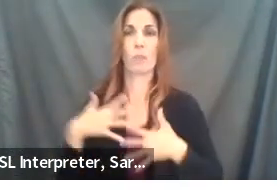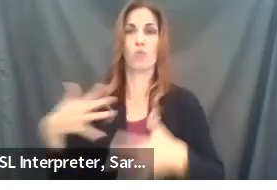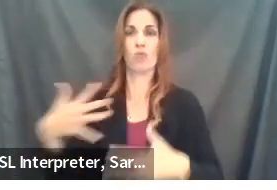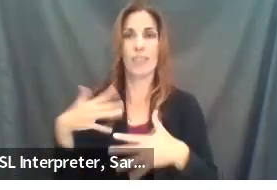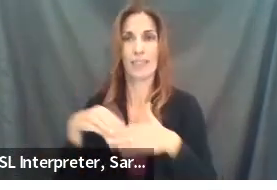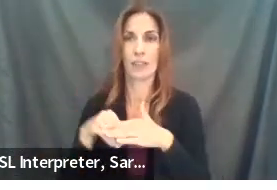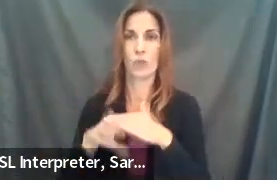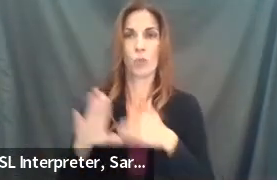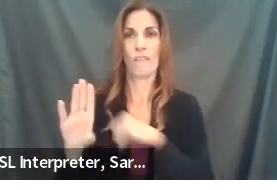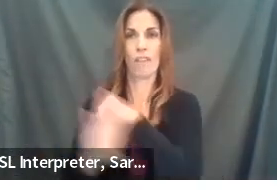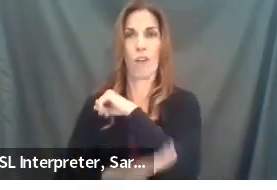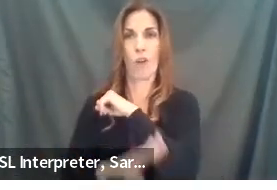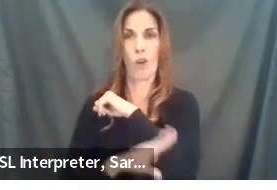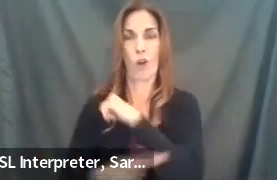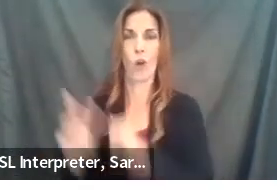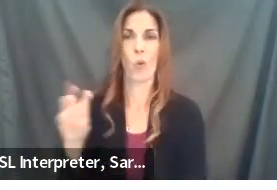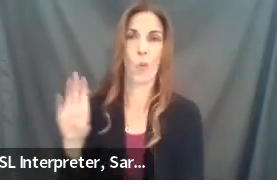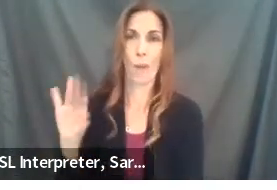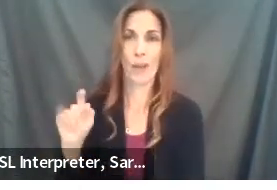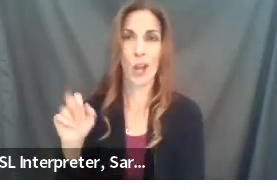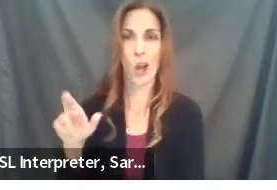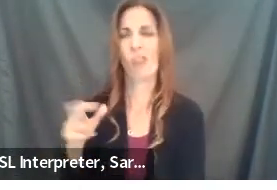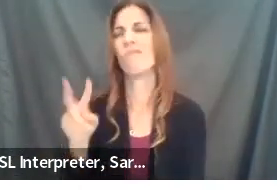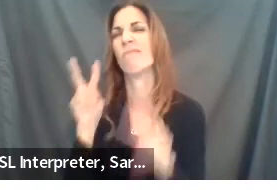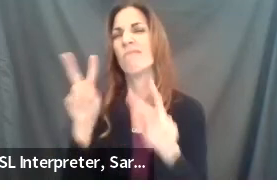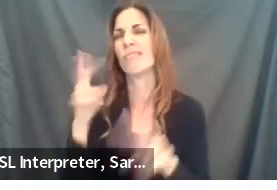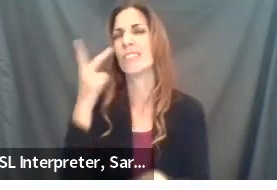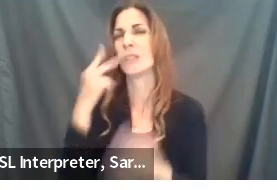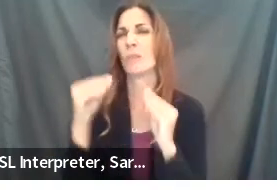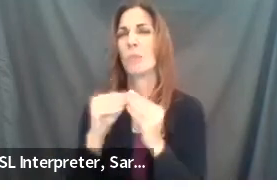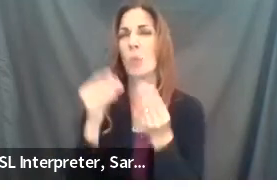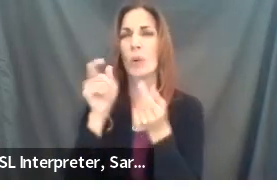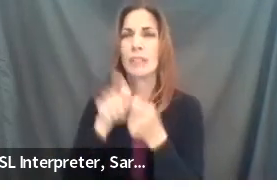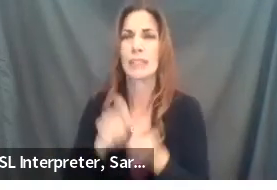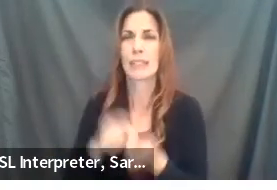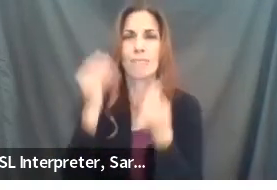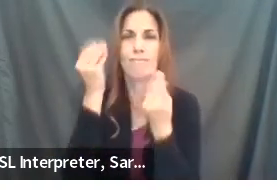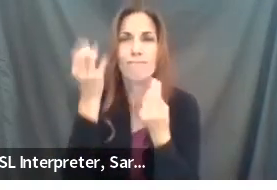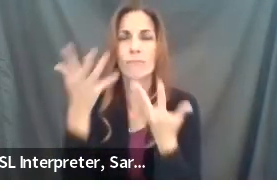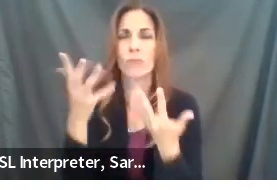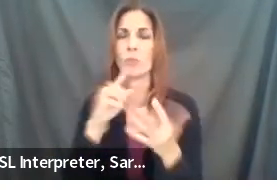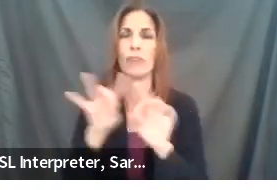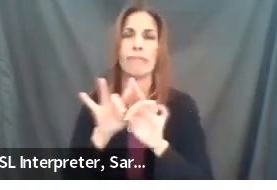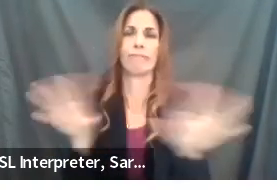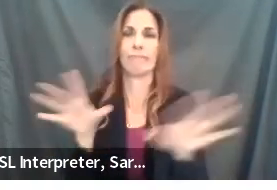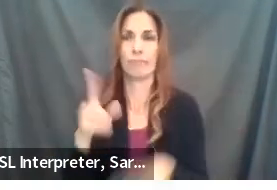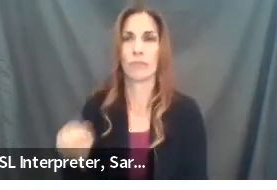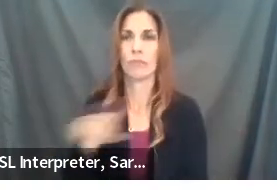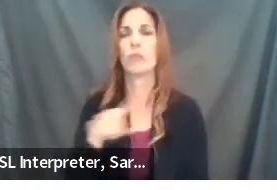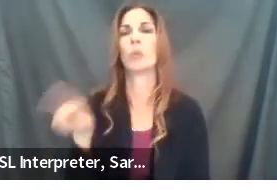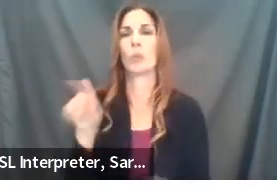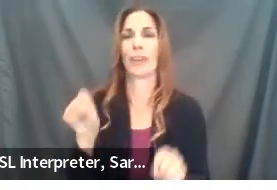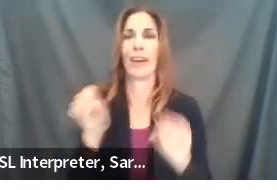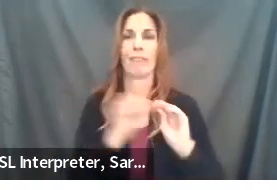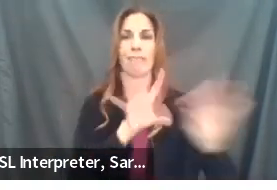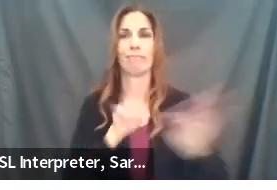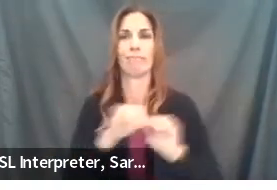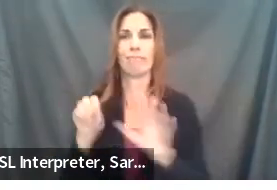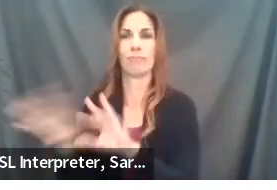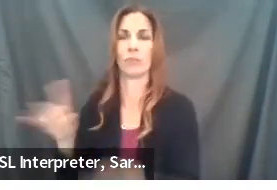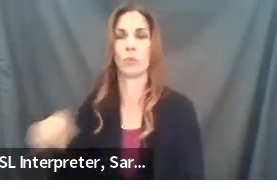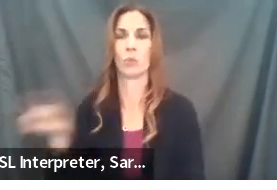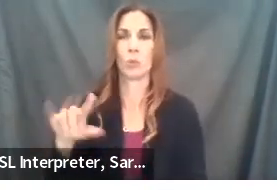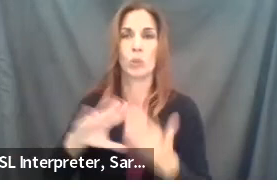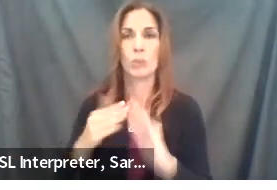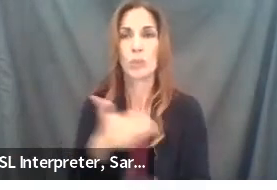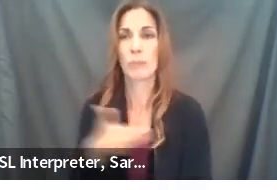webinar. Look out for more details on materials that you can send out to your community members and friends